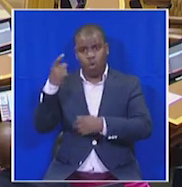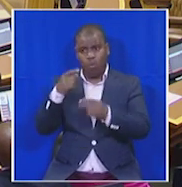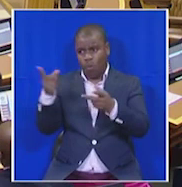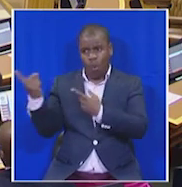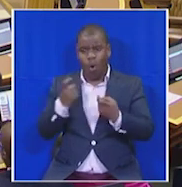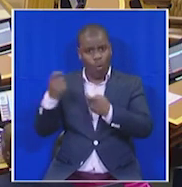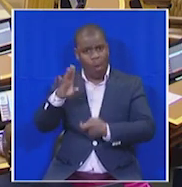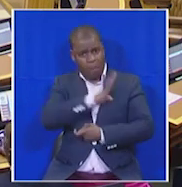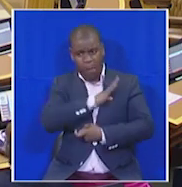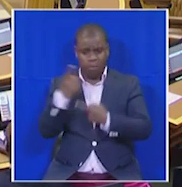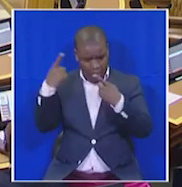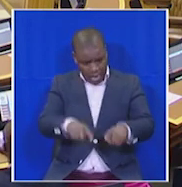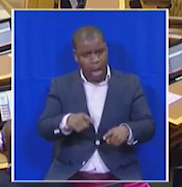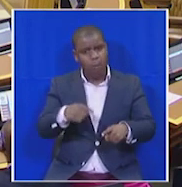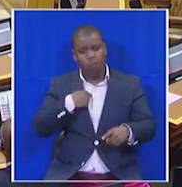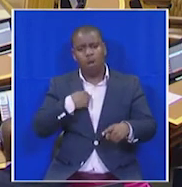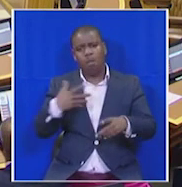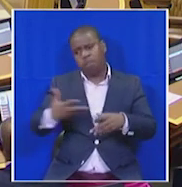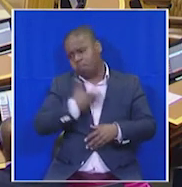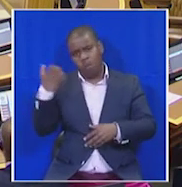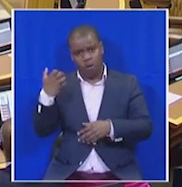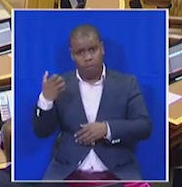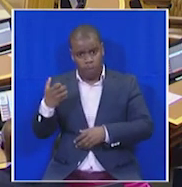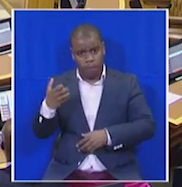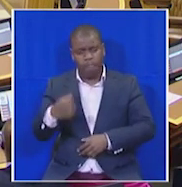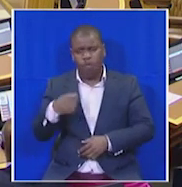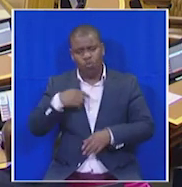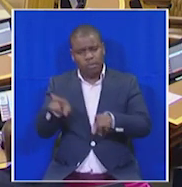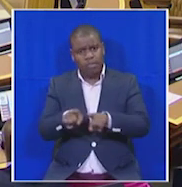protection services. The You are an Honorable embarrassment to this C. House. You're more of an embarrassment than that minister.